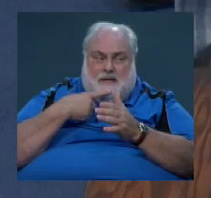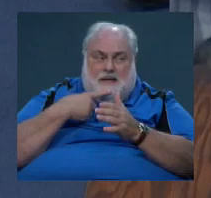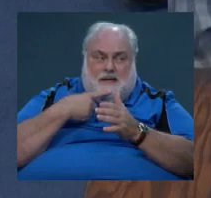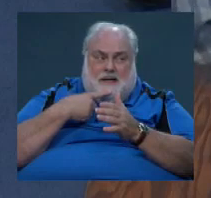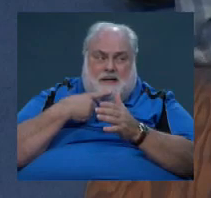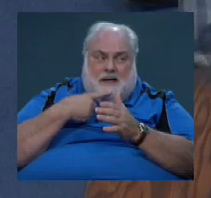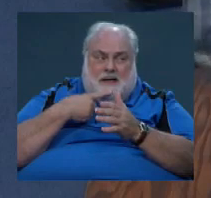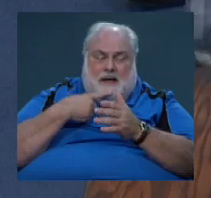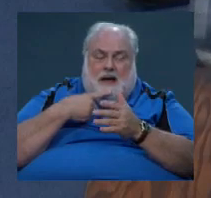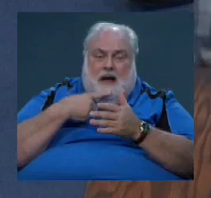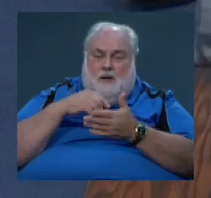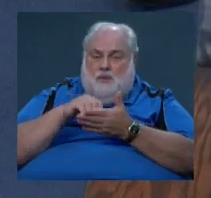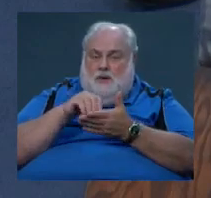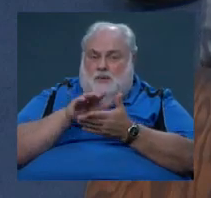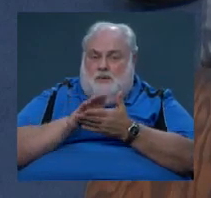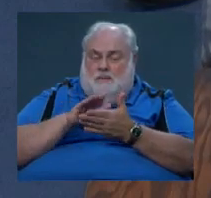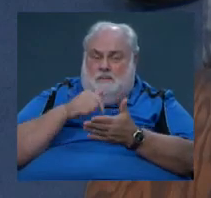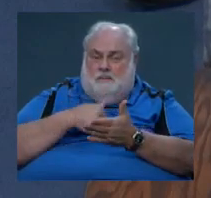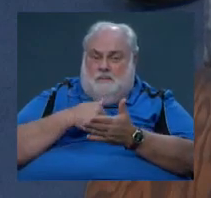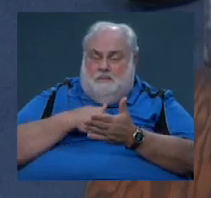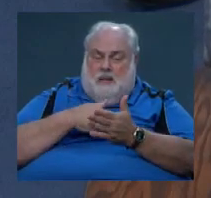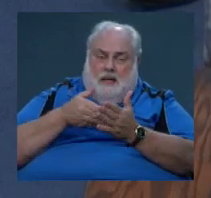I'm against it. She said